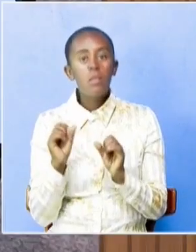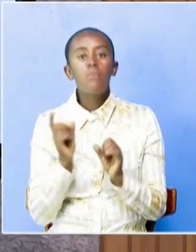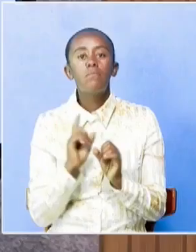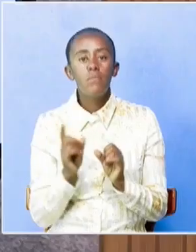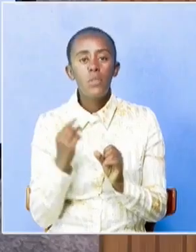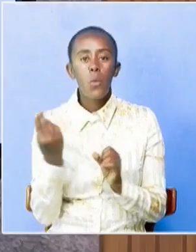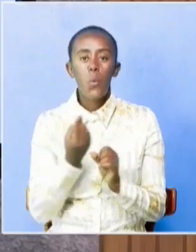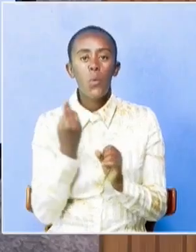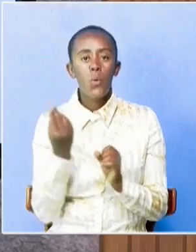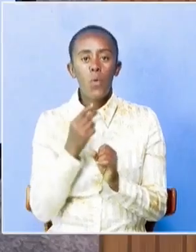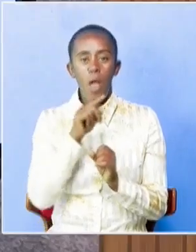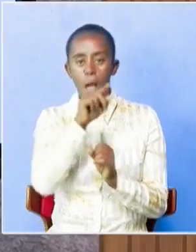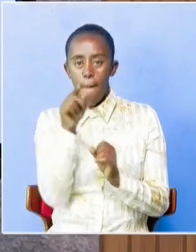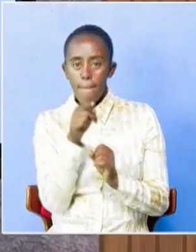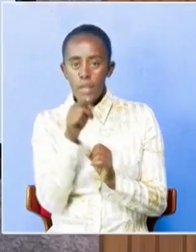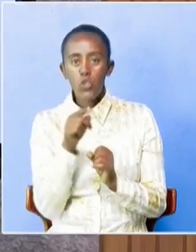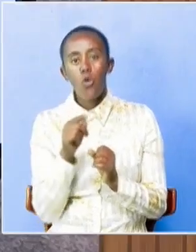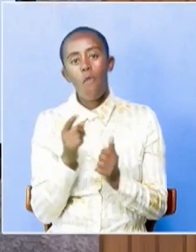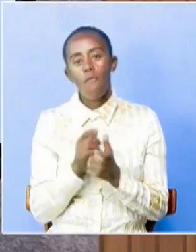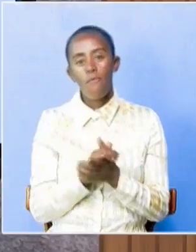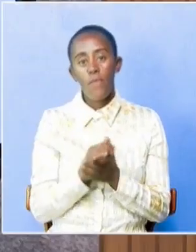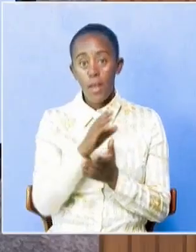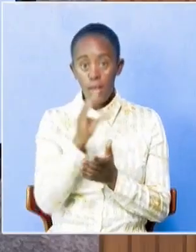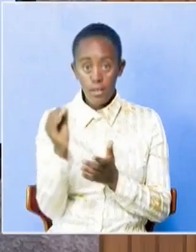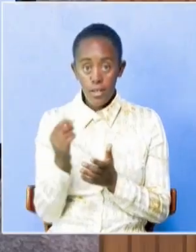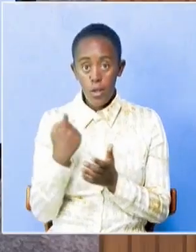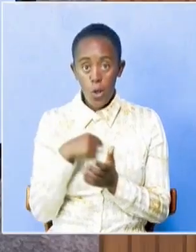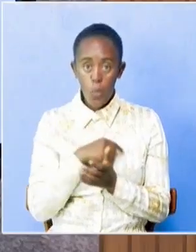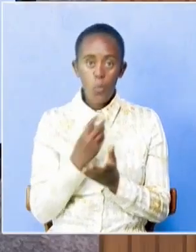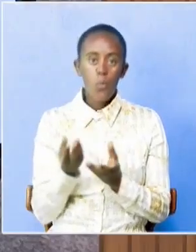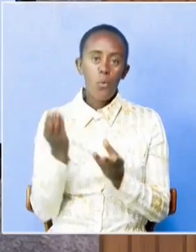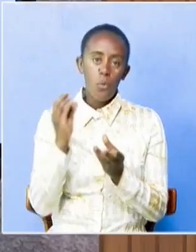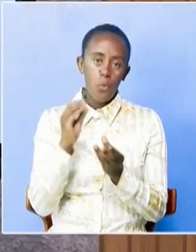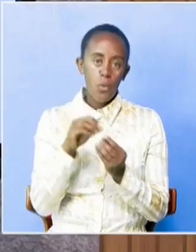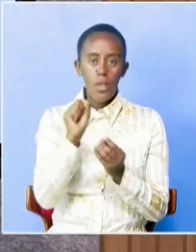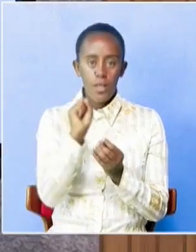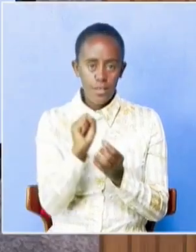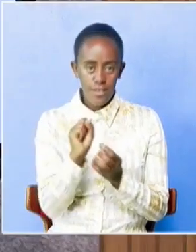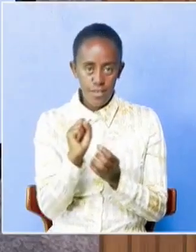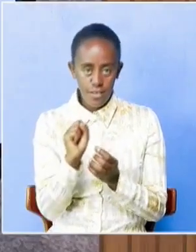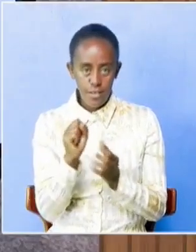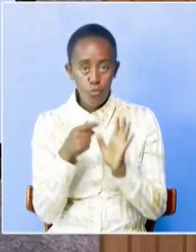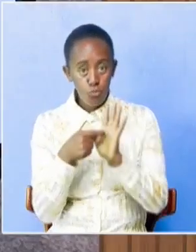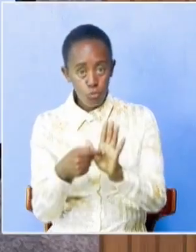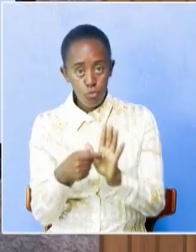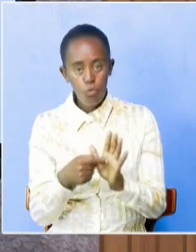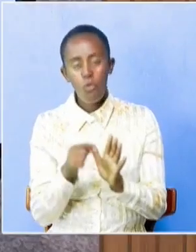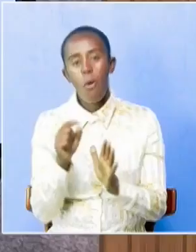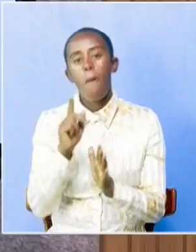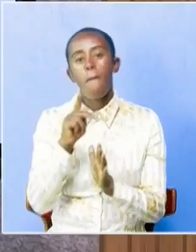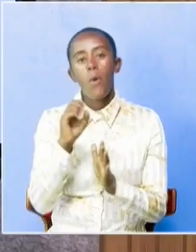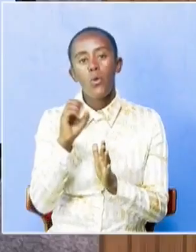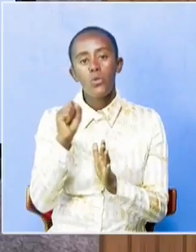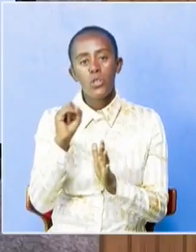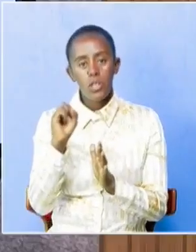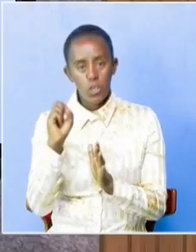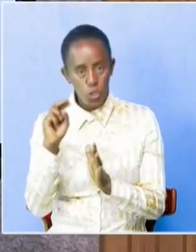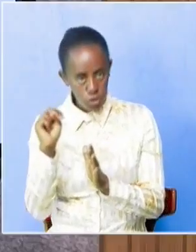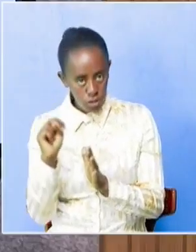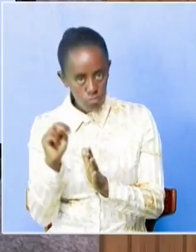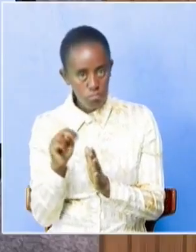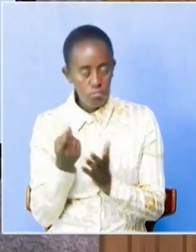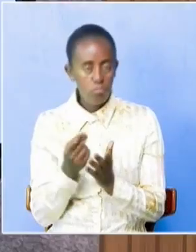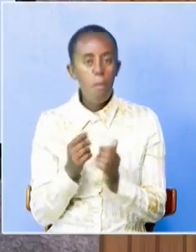use apostrophe first, and we add S after to show possession of that